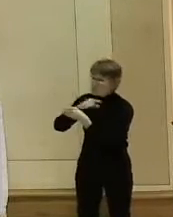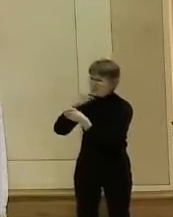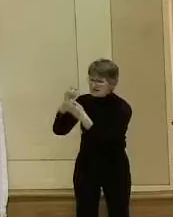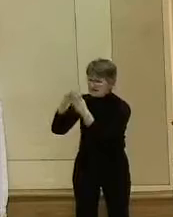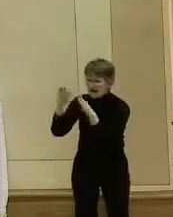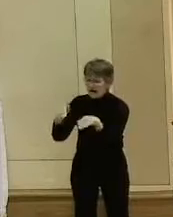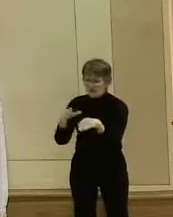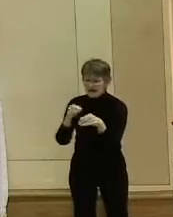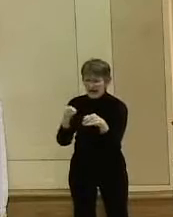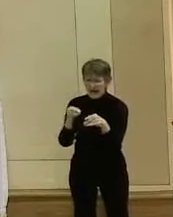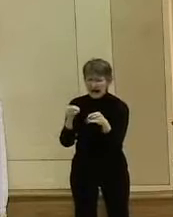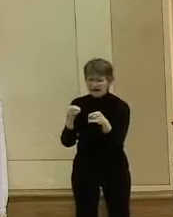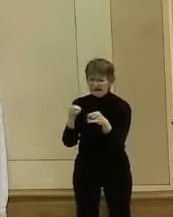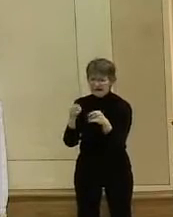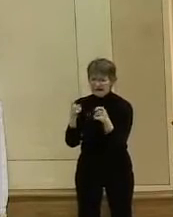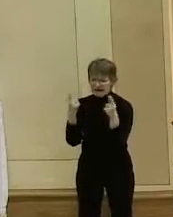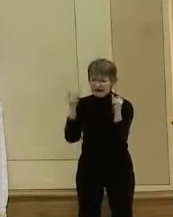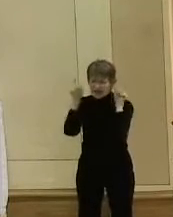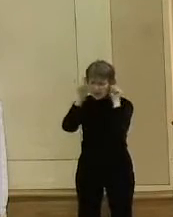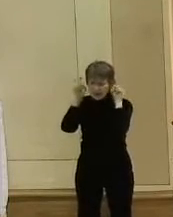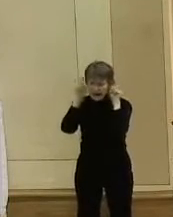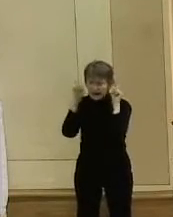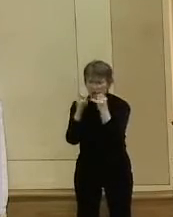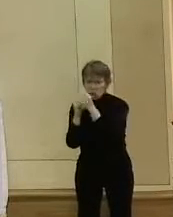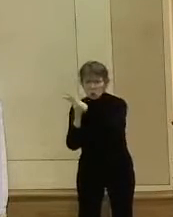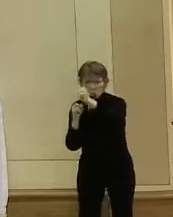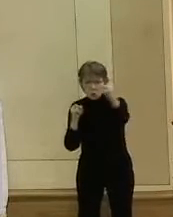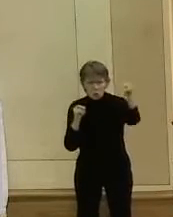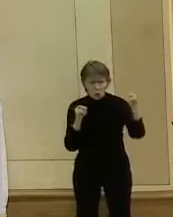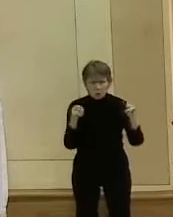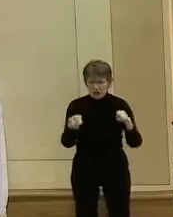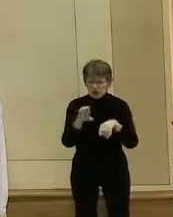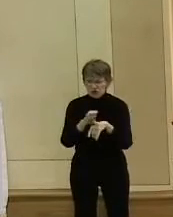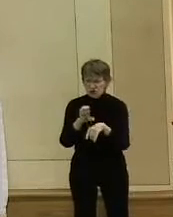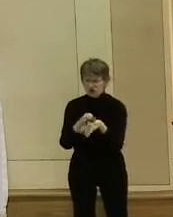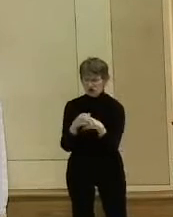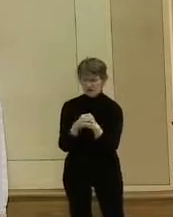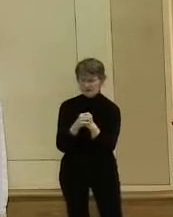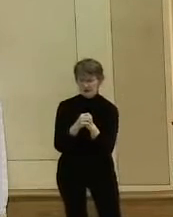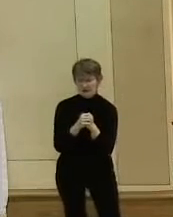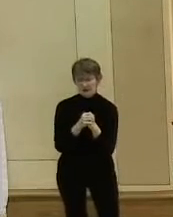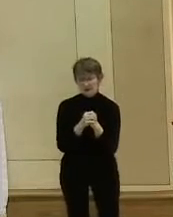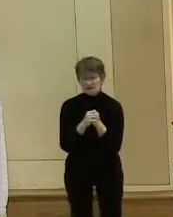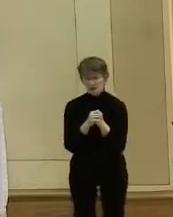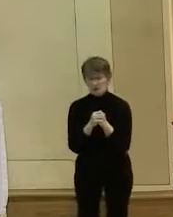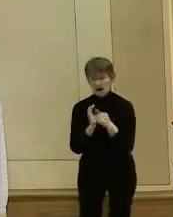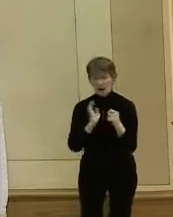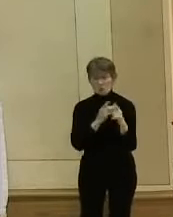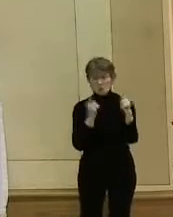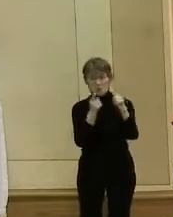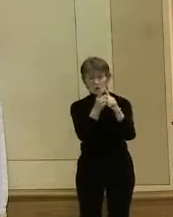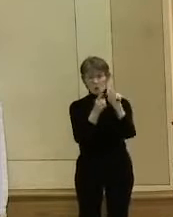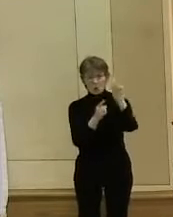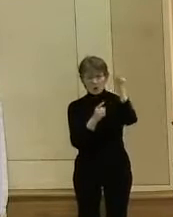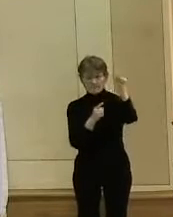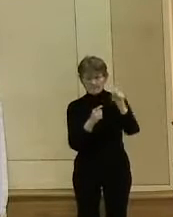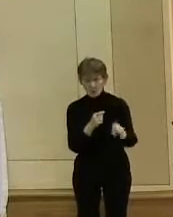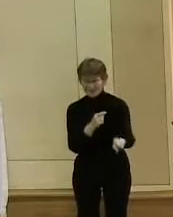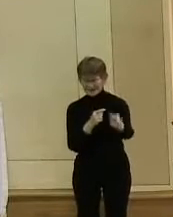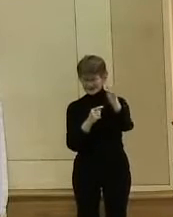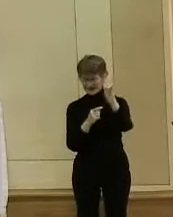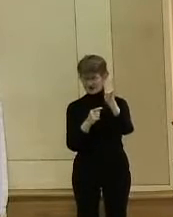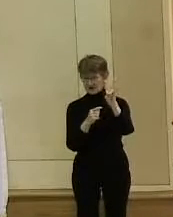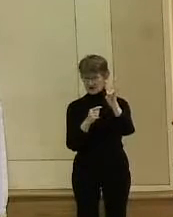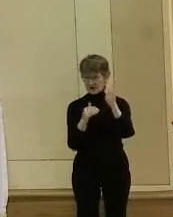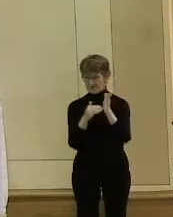the hearing loop system in. Well, the second campaign was only supposed to bring in $1.7 million. And Arthur, who